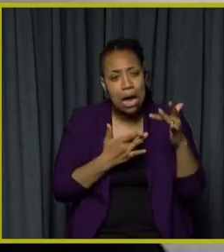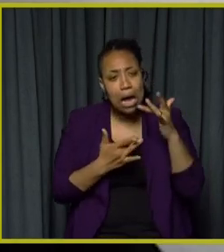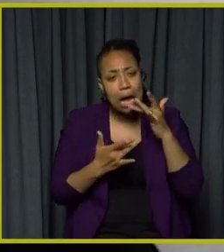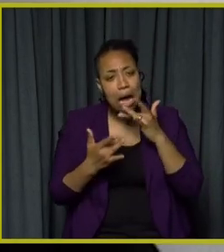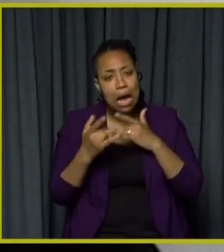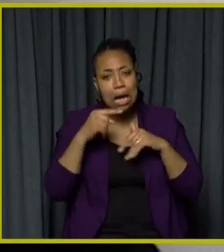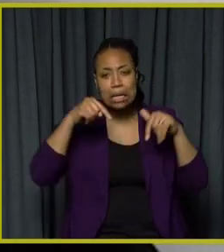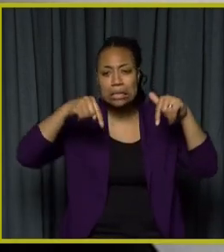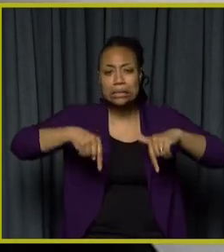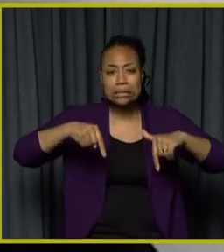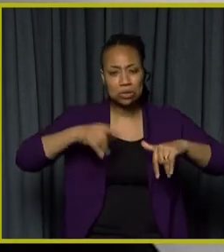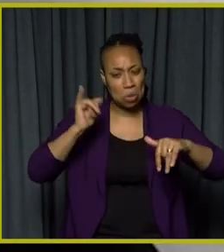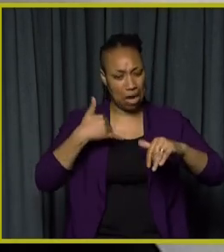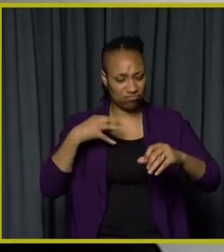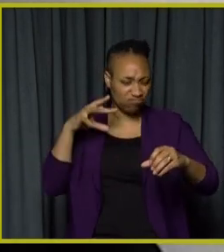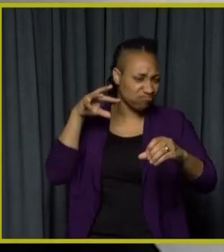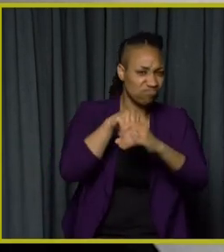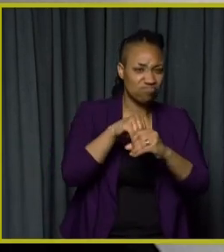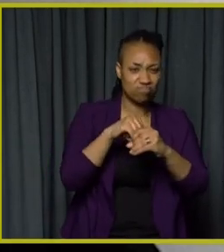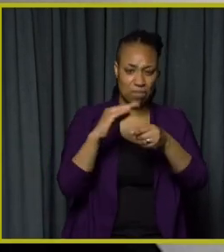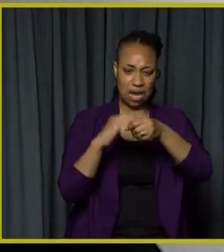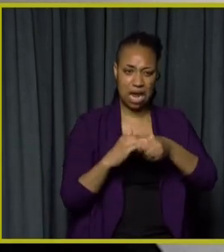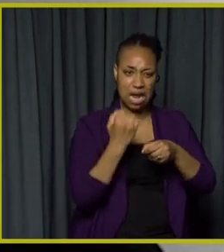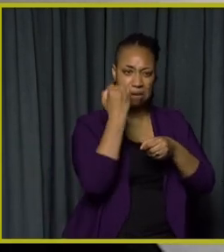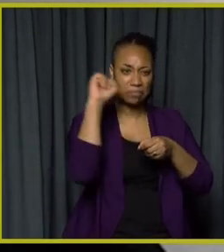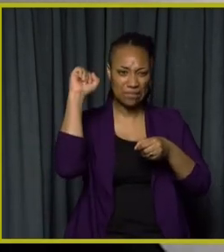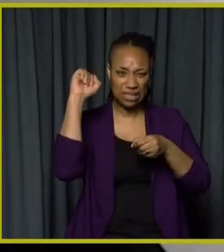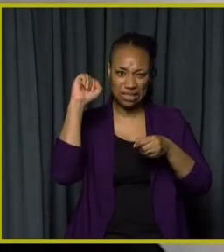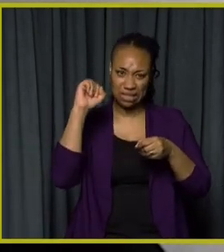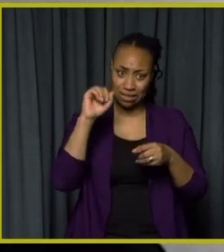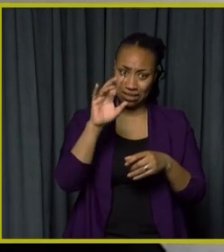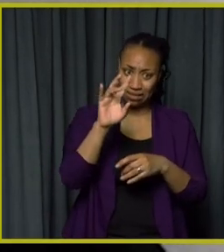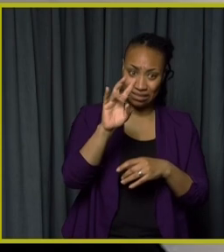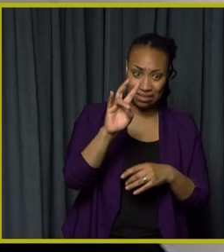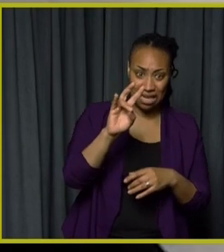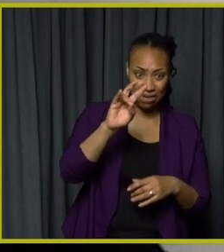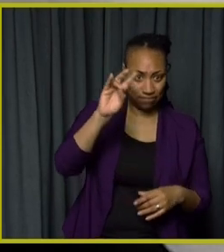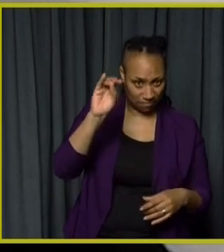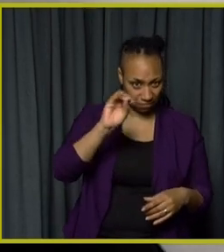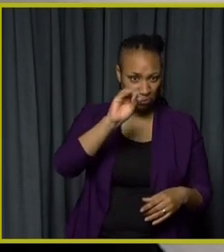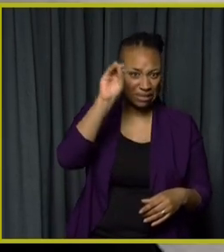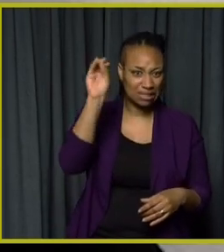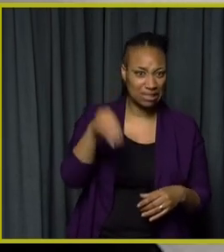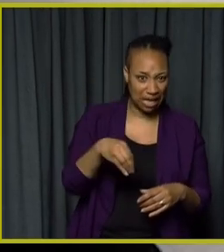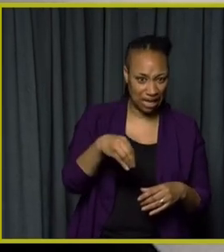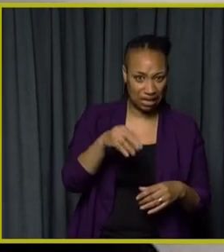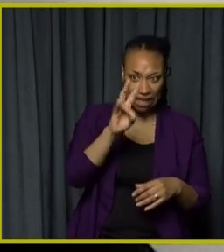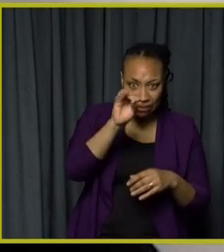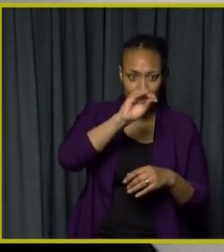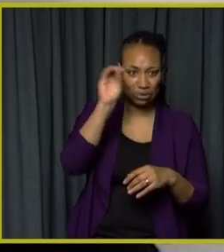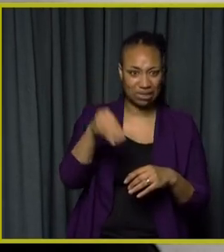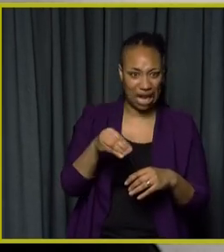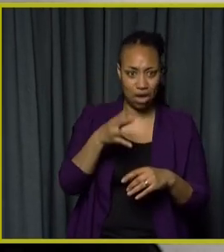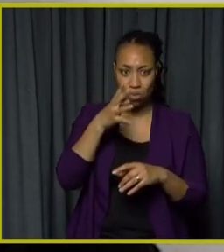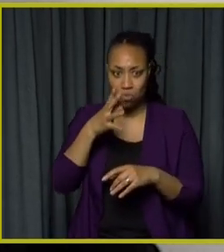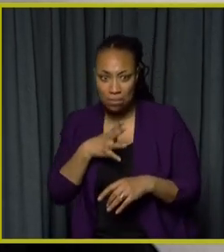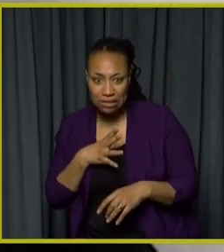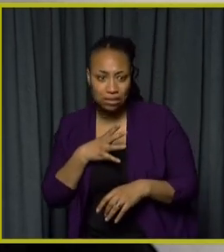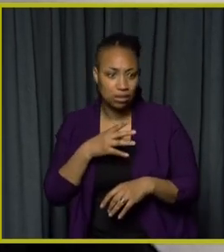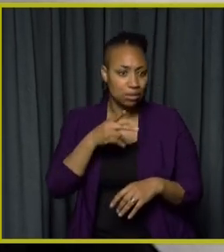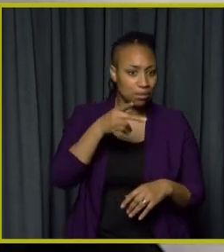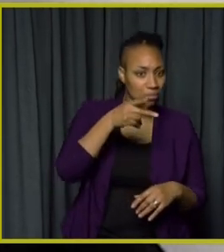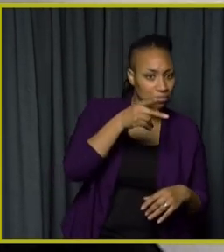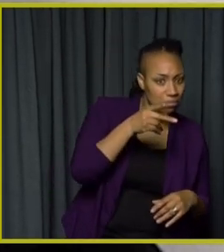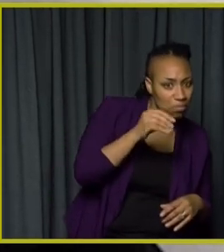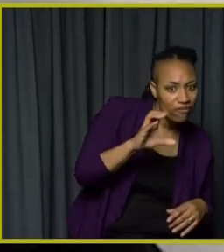Today, 70% of tipped workers are women, disproportionately women of color, and single moms struggling to survive on $2 and $3 wages in